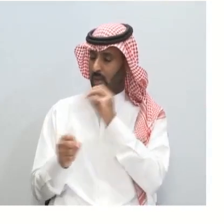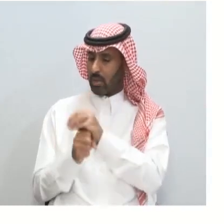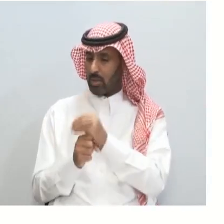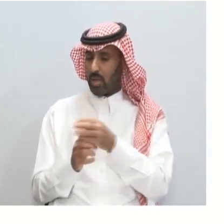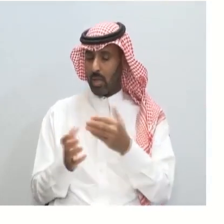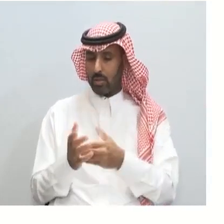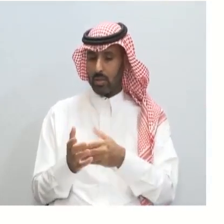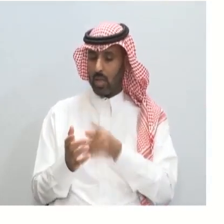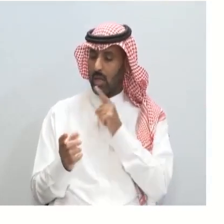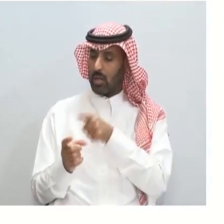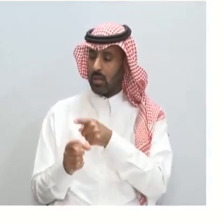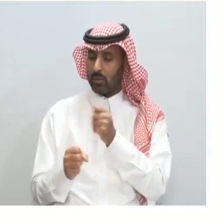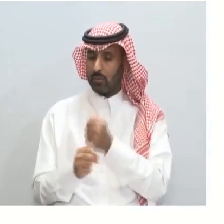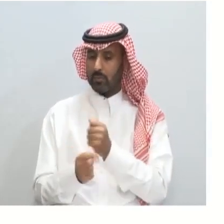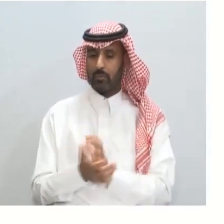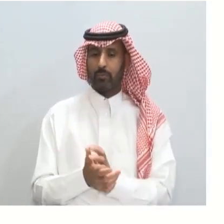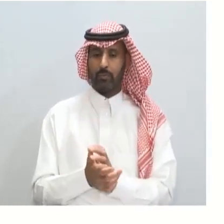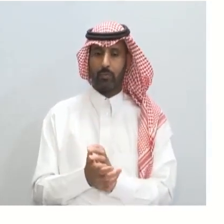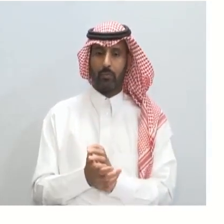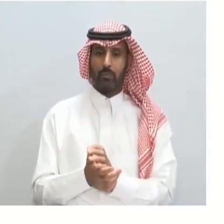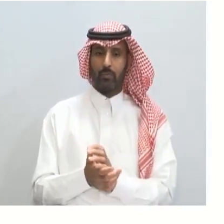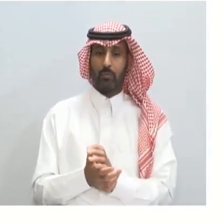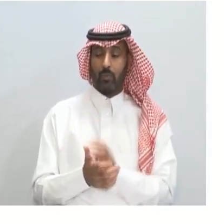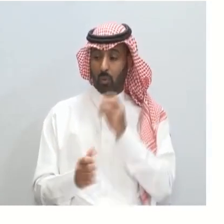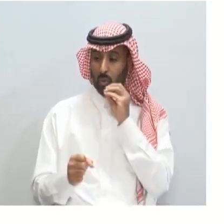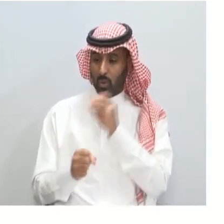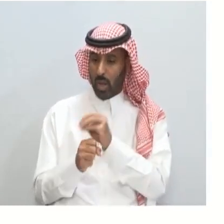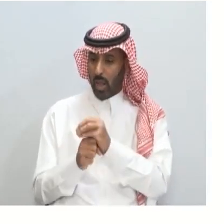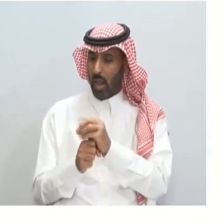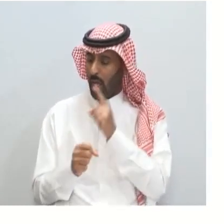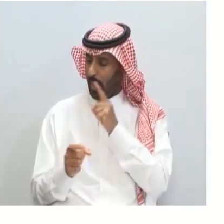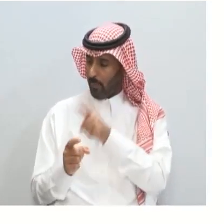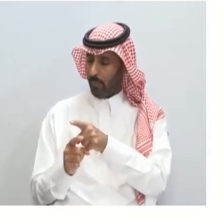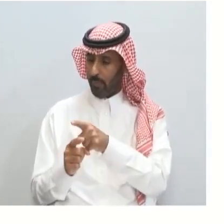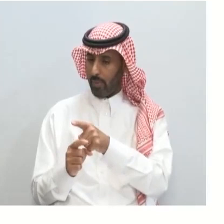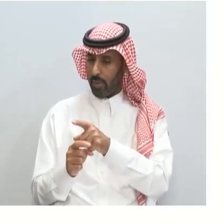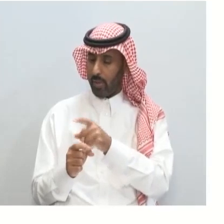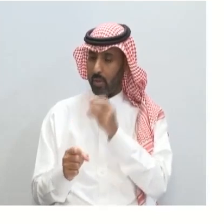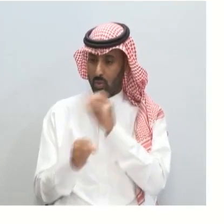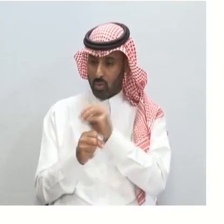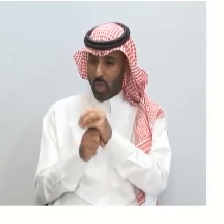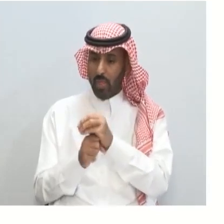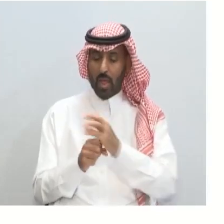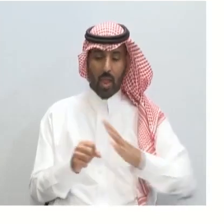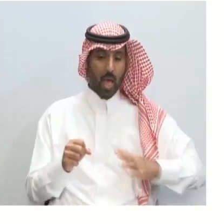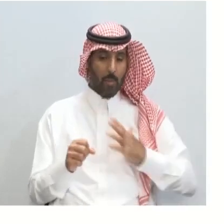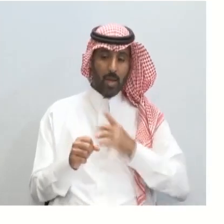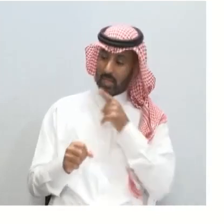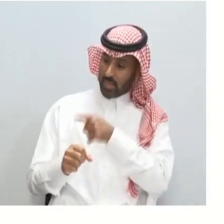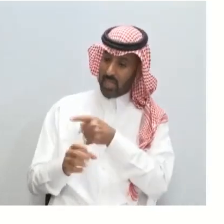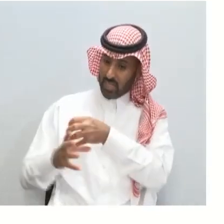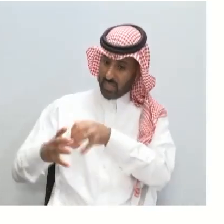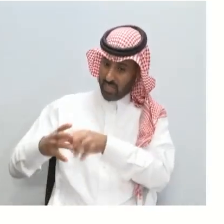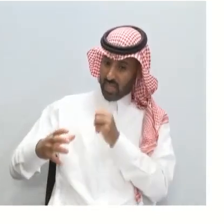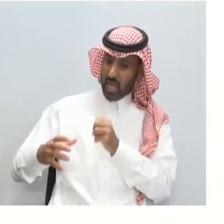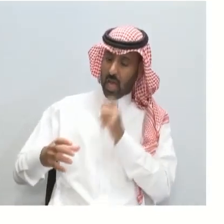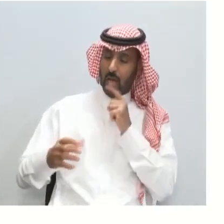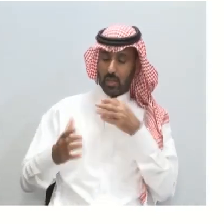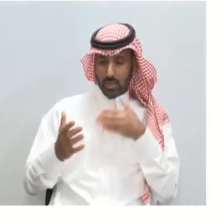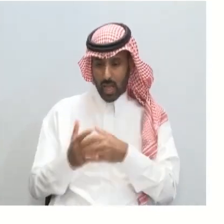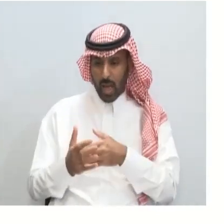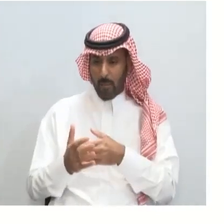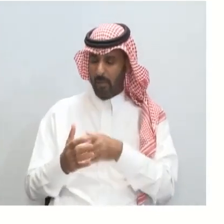to wrongdoing. To blow the whistle on someone, to reveal, to tell the manager and put a stop